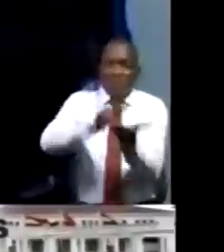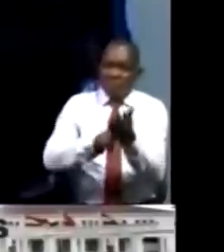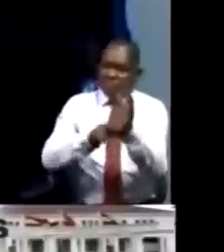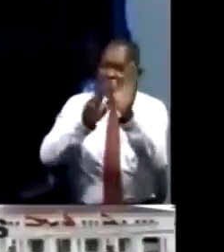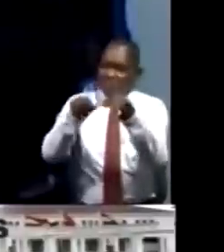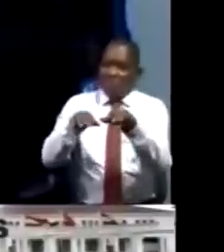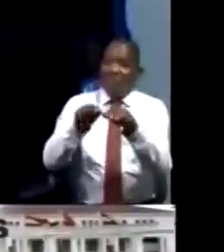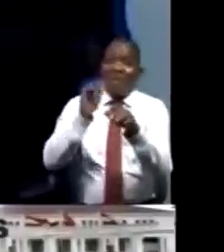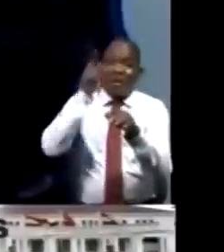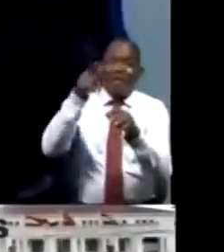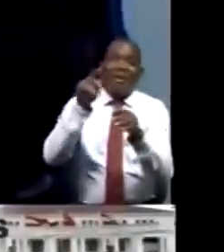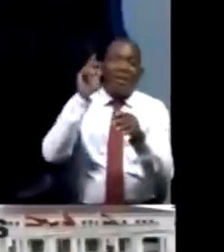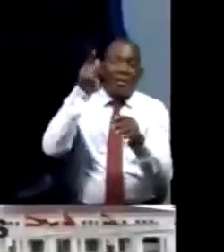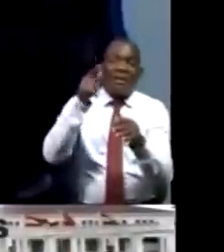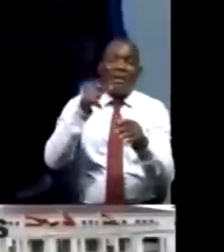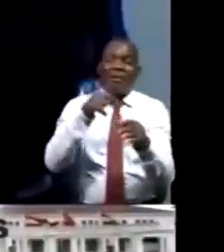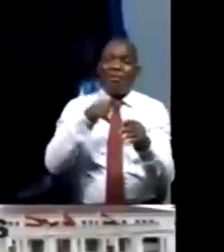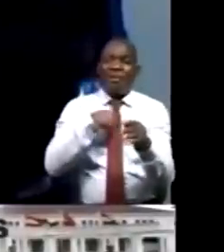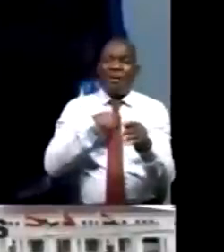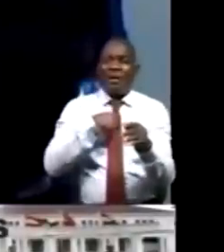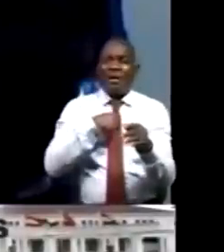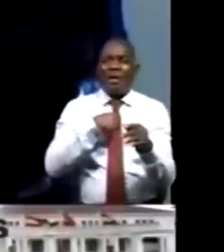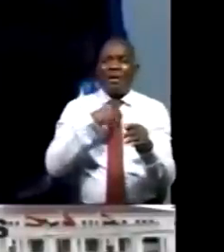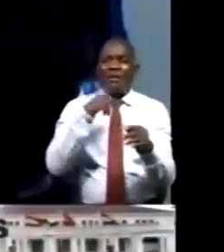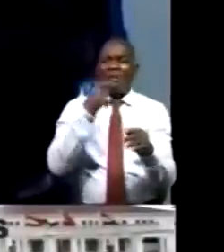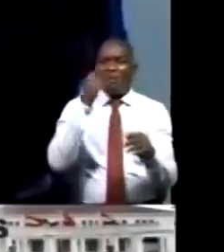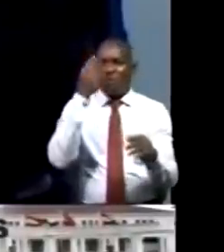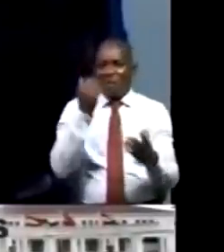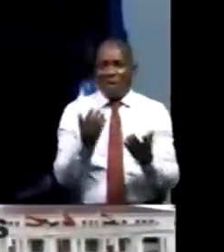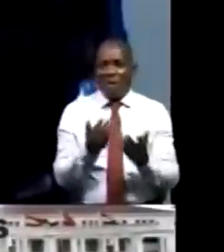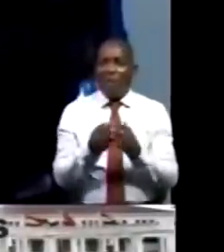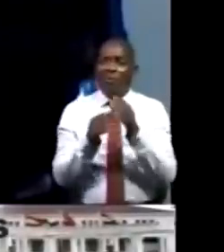that later I had problems with.